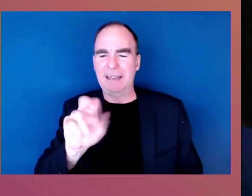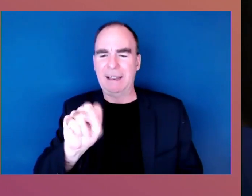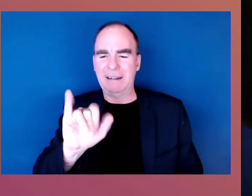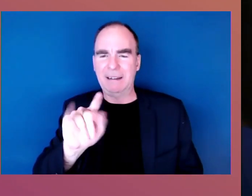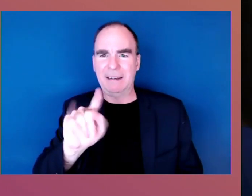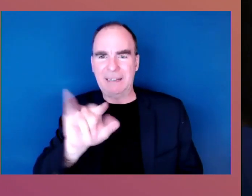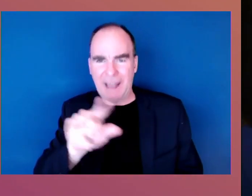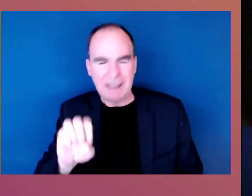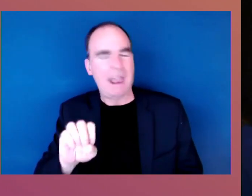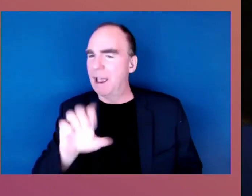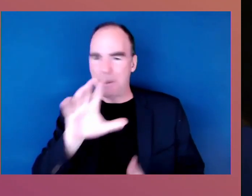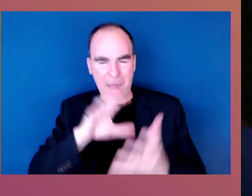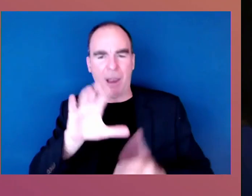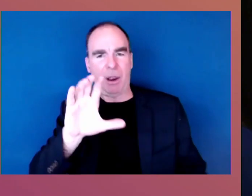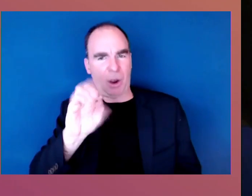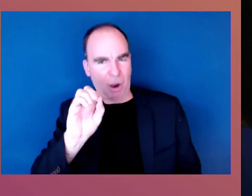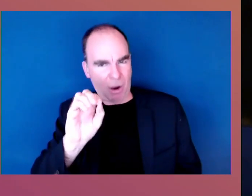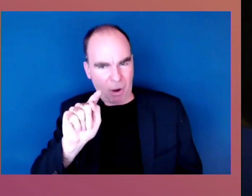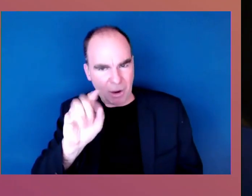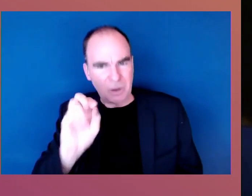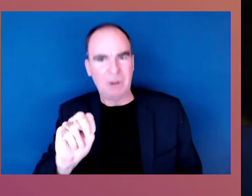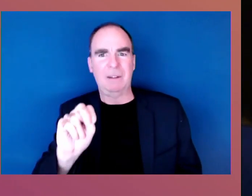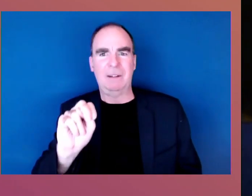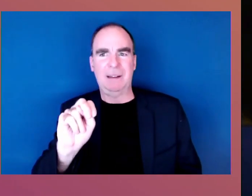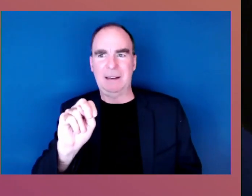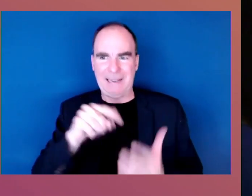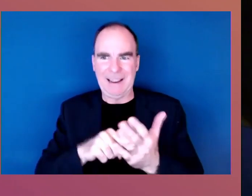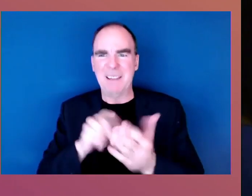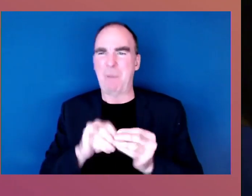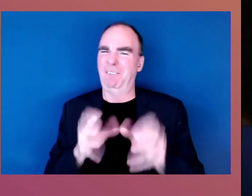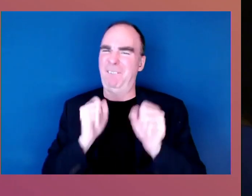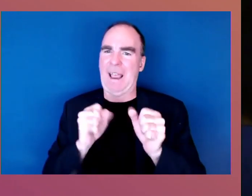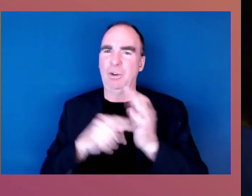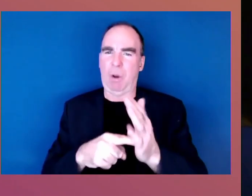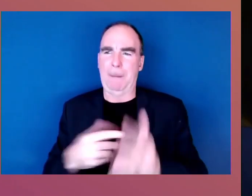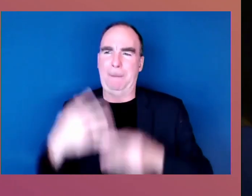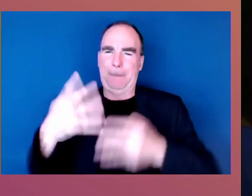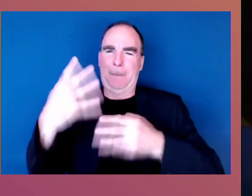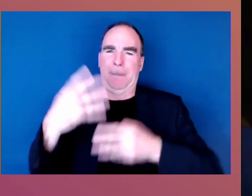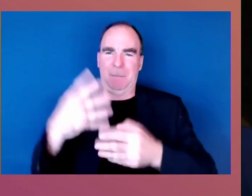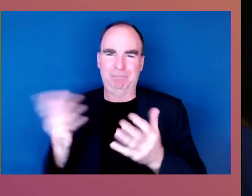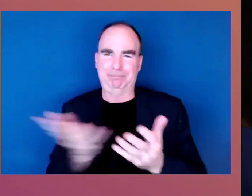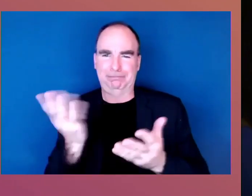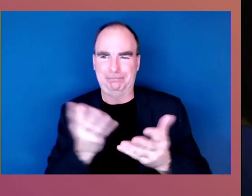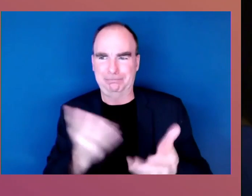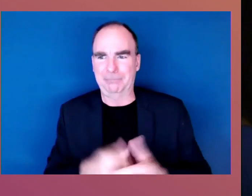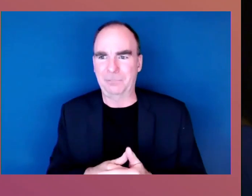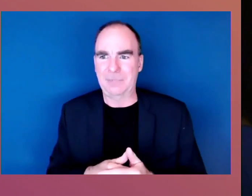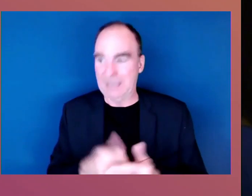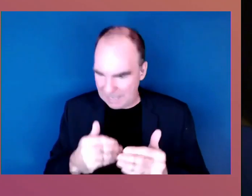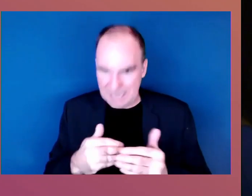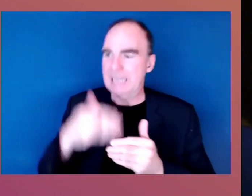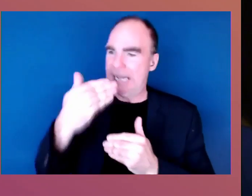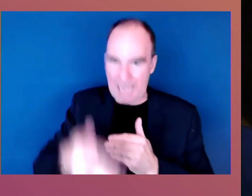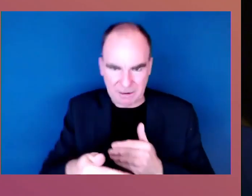Cotton. Next. Low